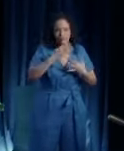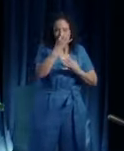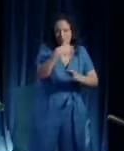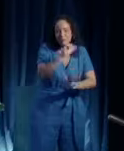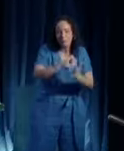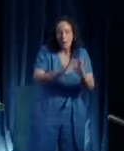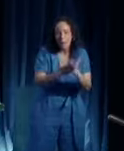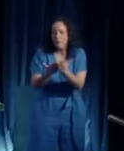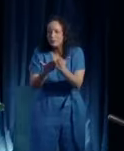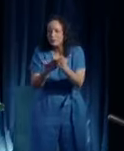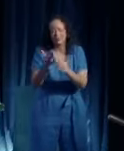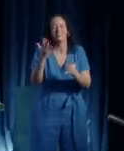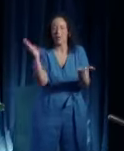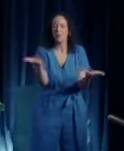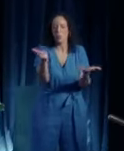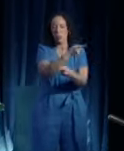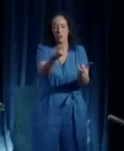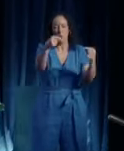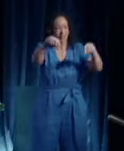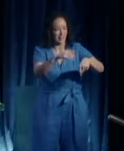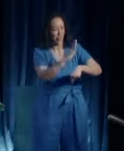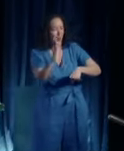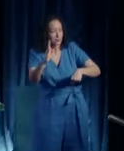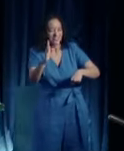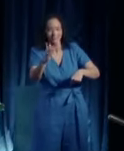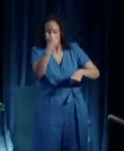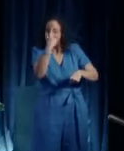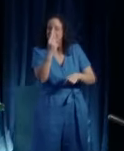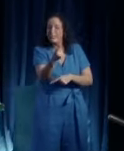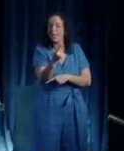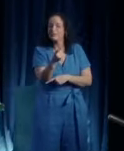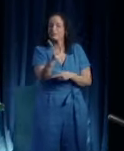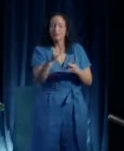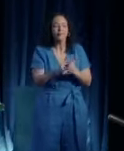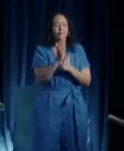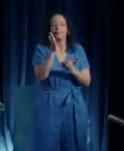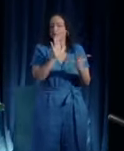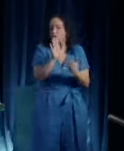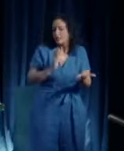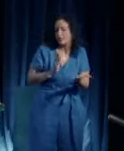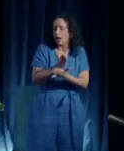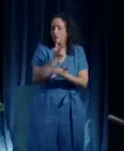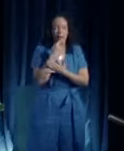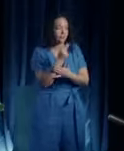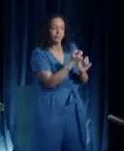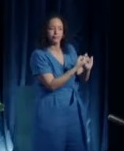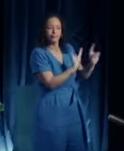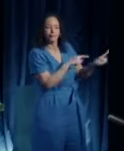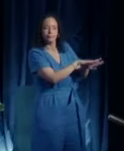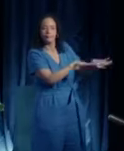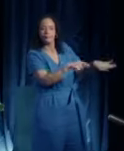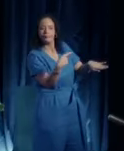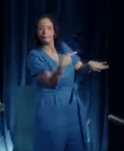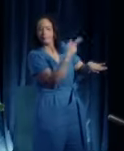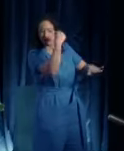are, we're in a library, then you can do that. If you're here in person, we obviously have Blackwell's outside. You can purchase